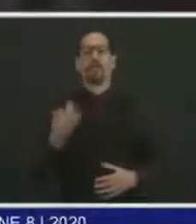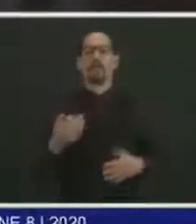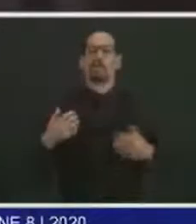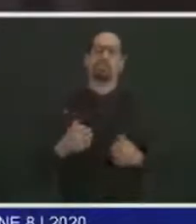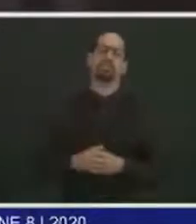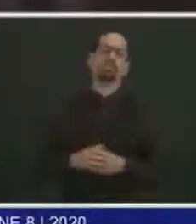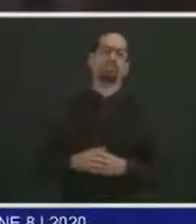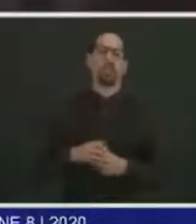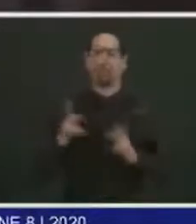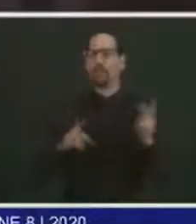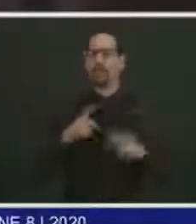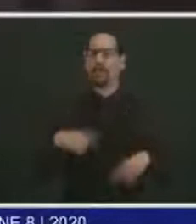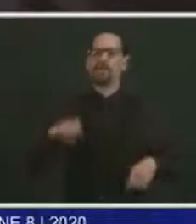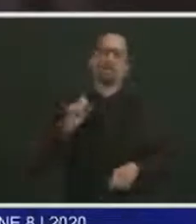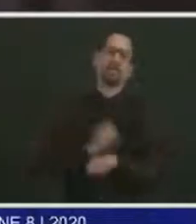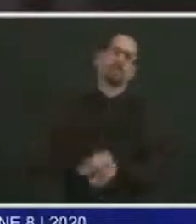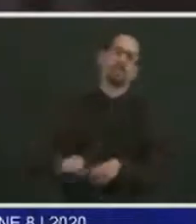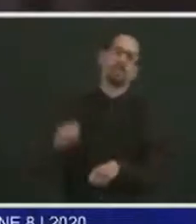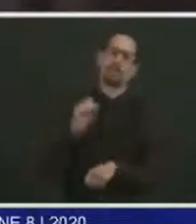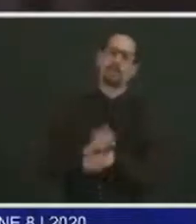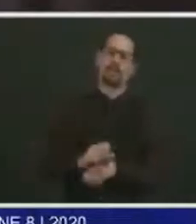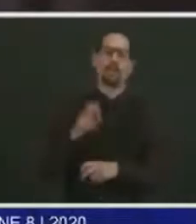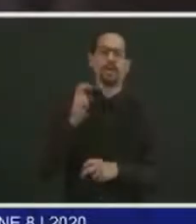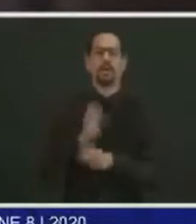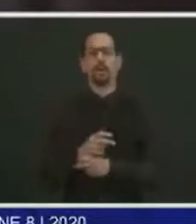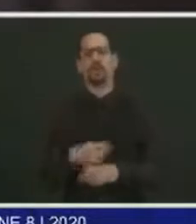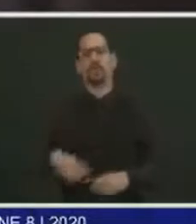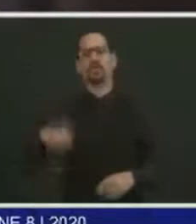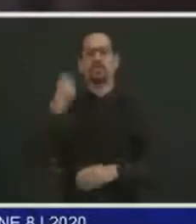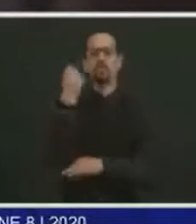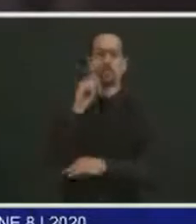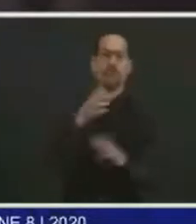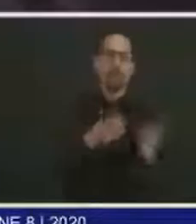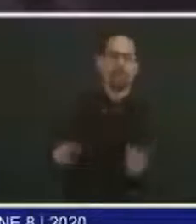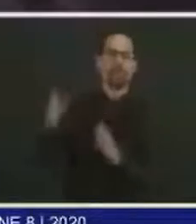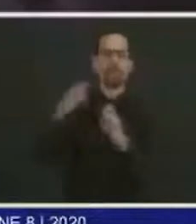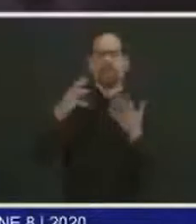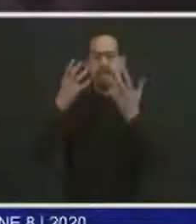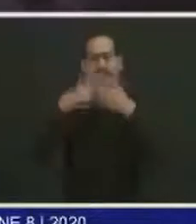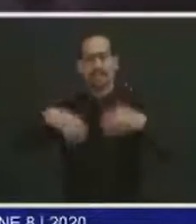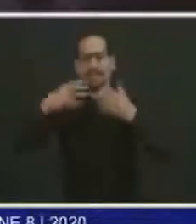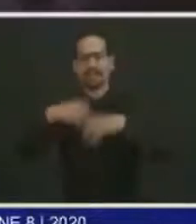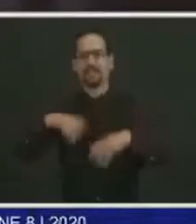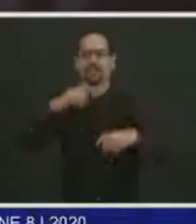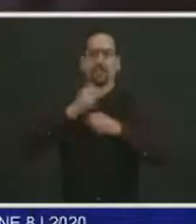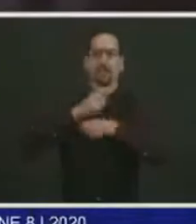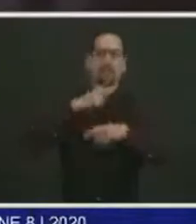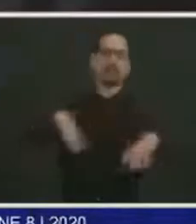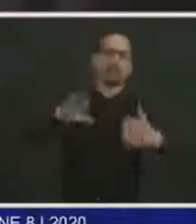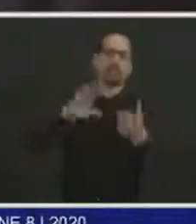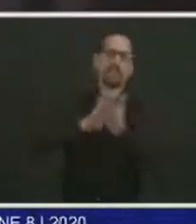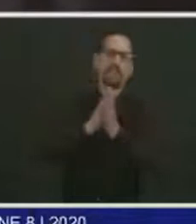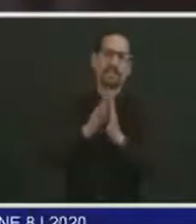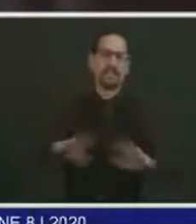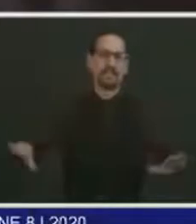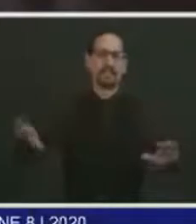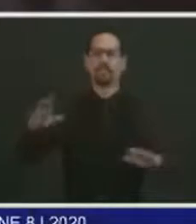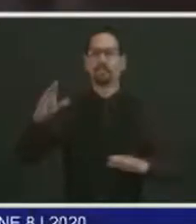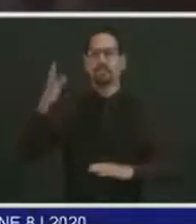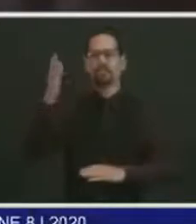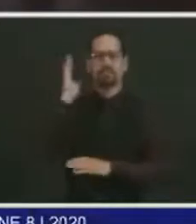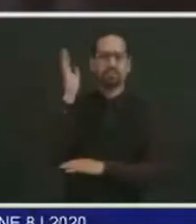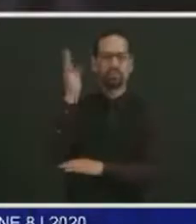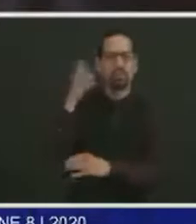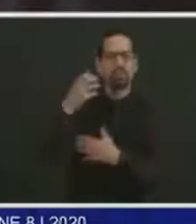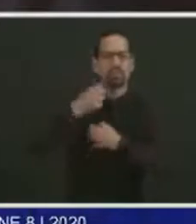so hard, the protest organizers included, to make that be an effective, peaceful demonstration. And